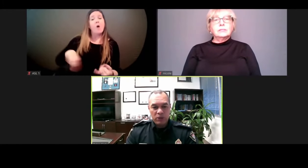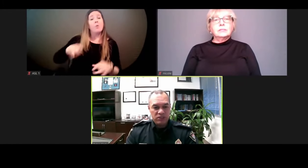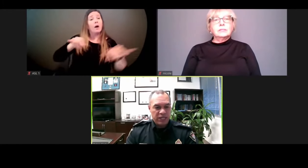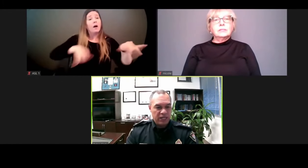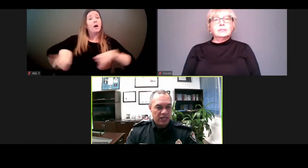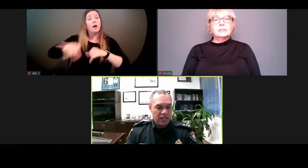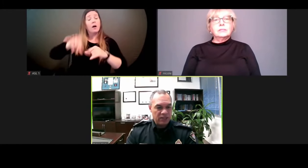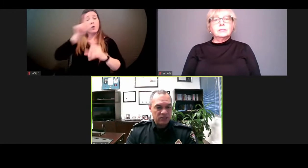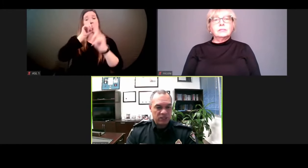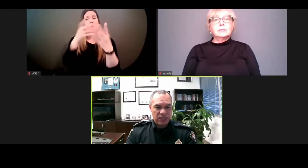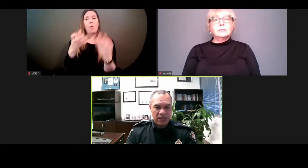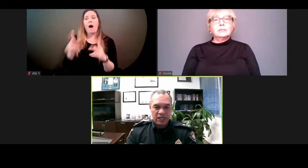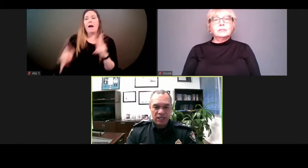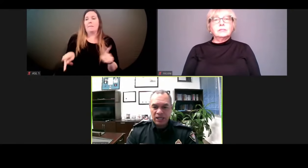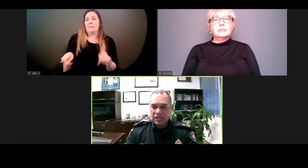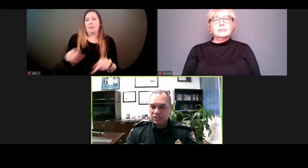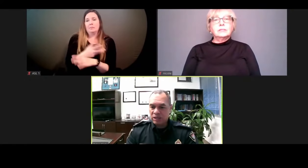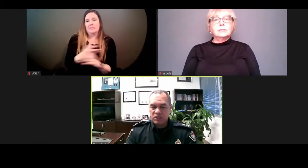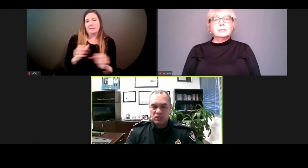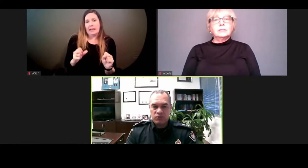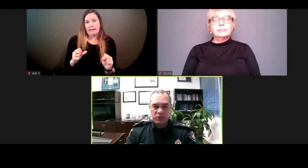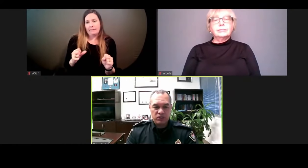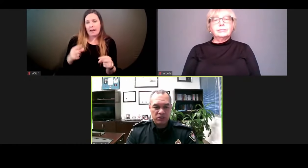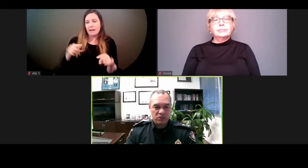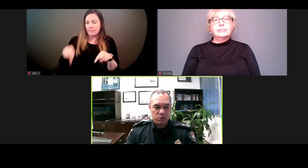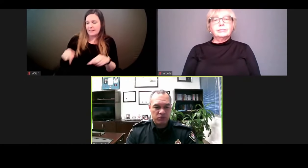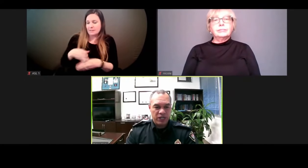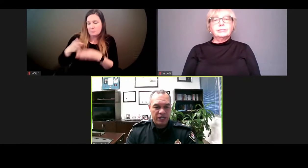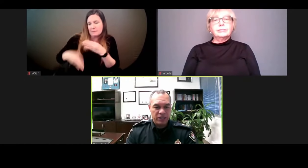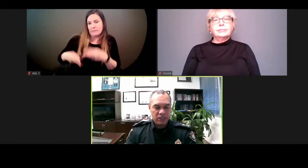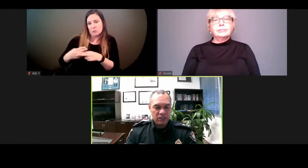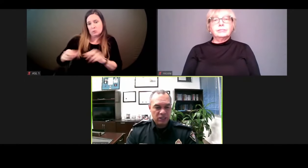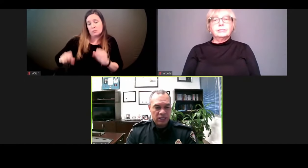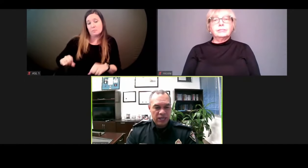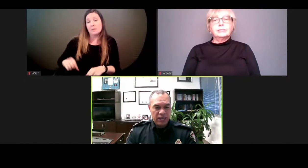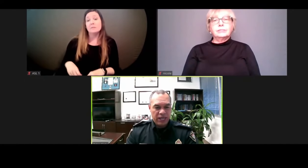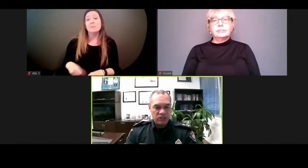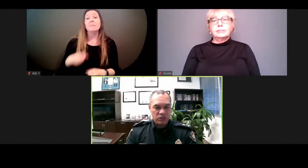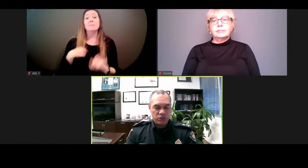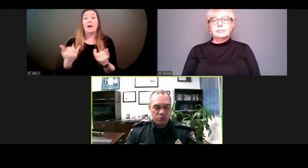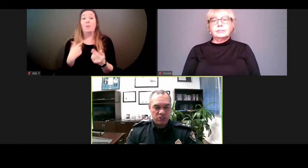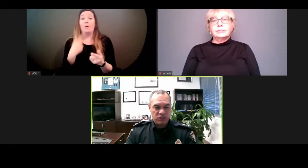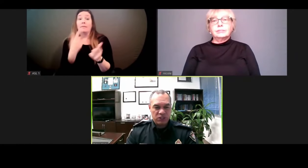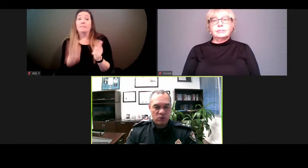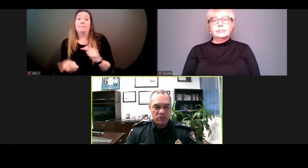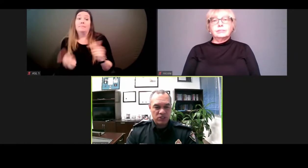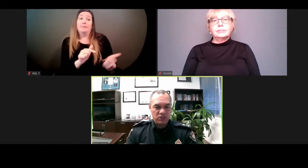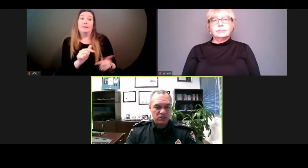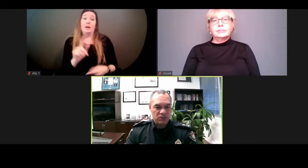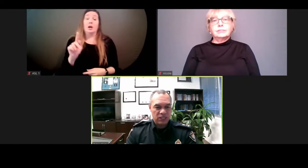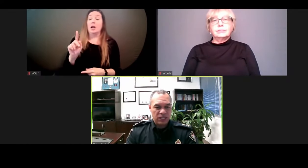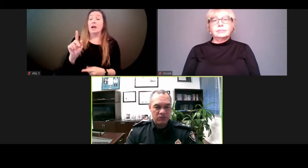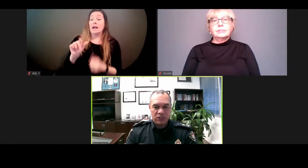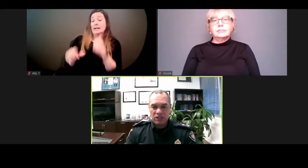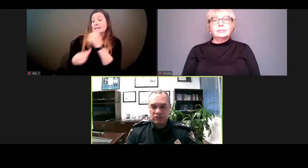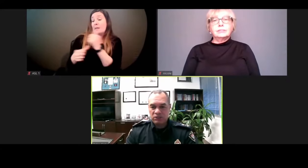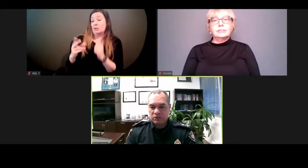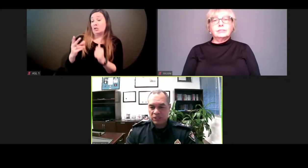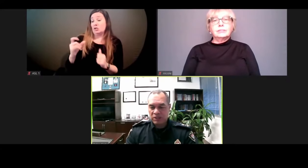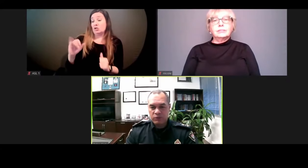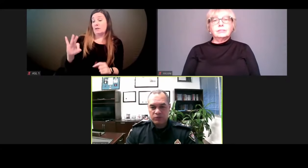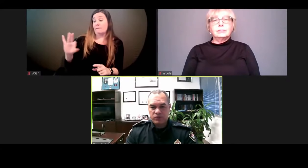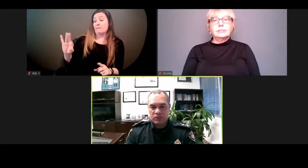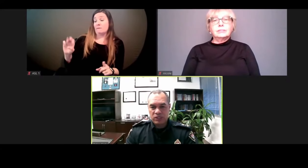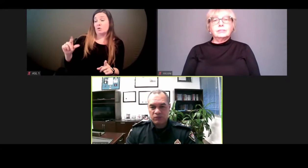will once again ask Acting Deputy Chief Ferguson to provide answers to your specific questions in regards to